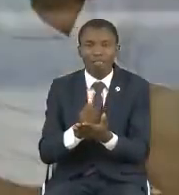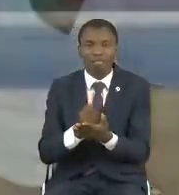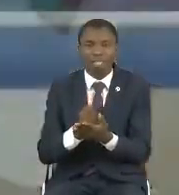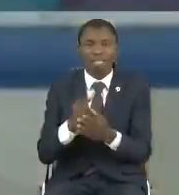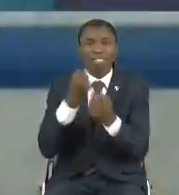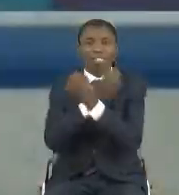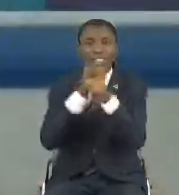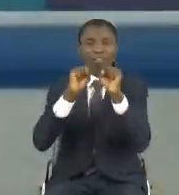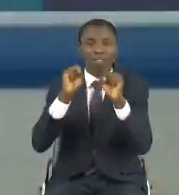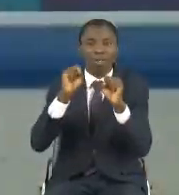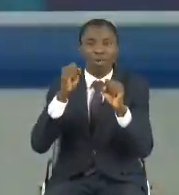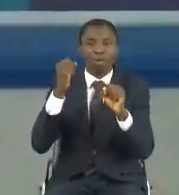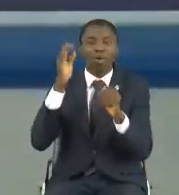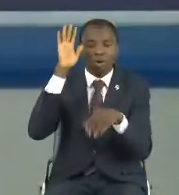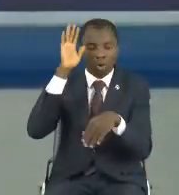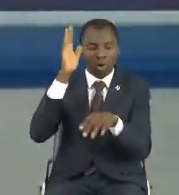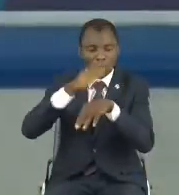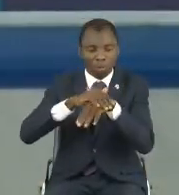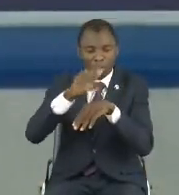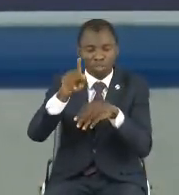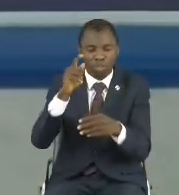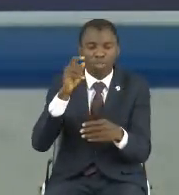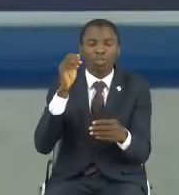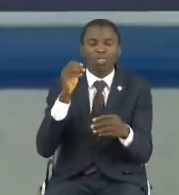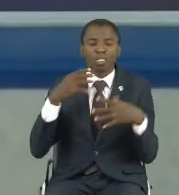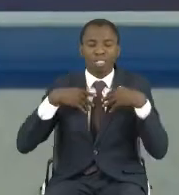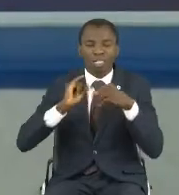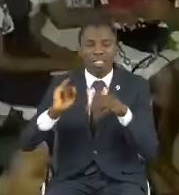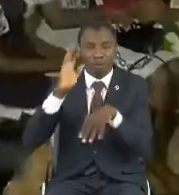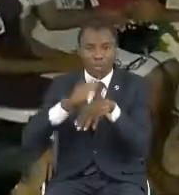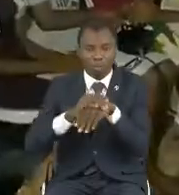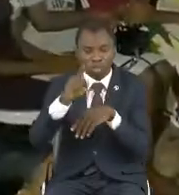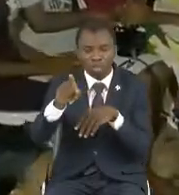Salvation upon you. Healing upon you.